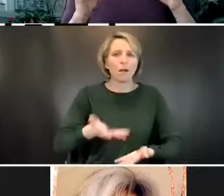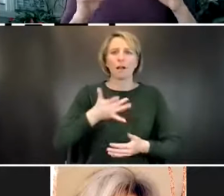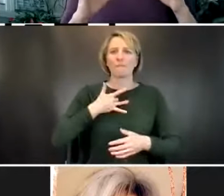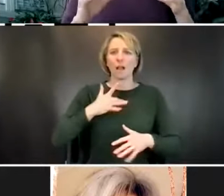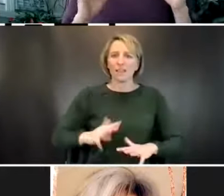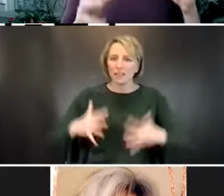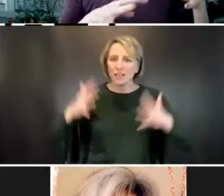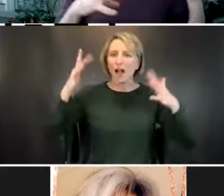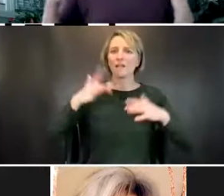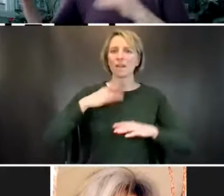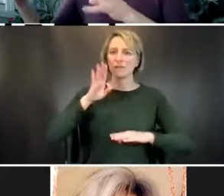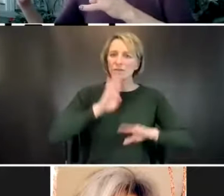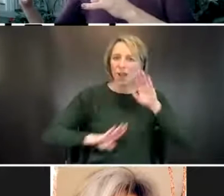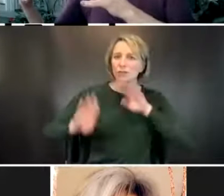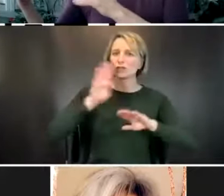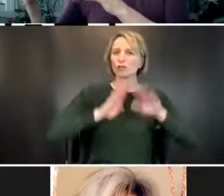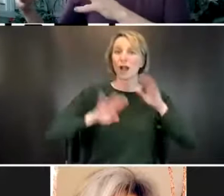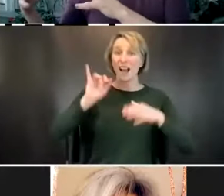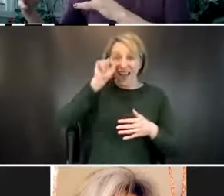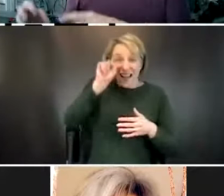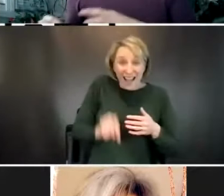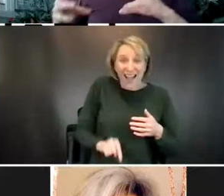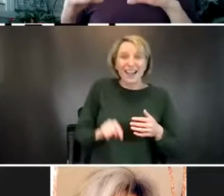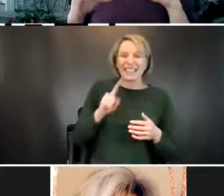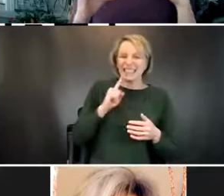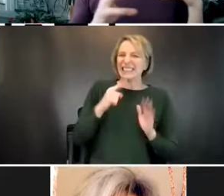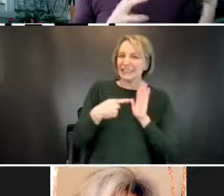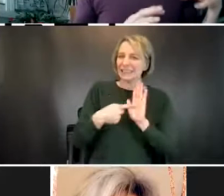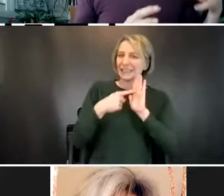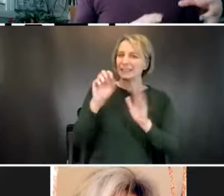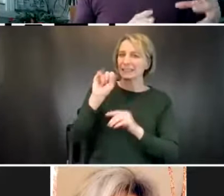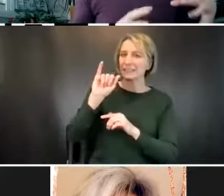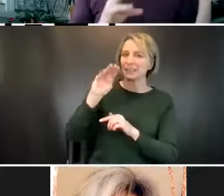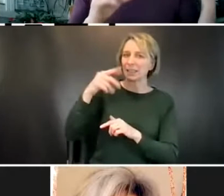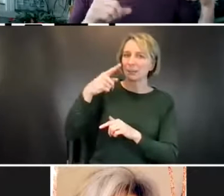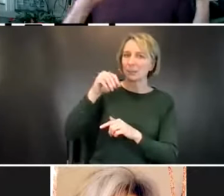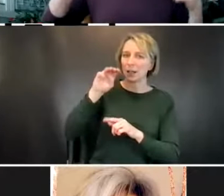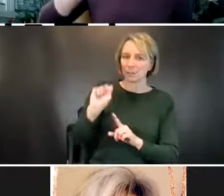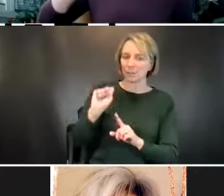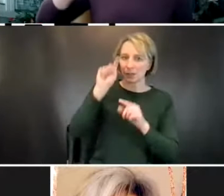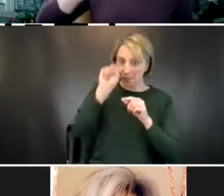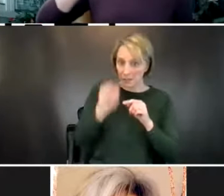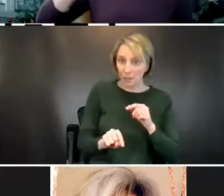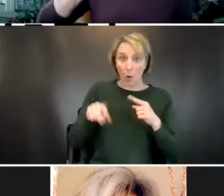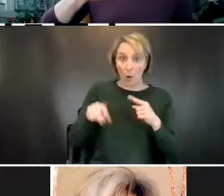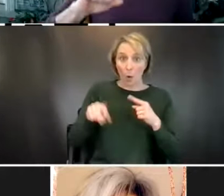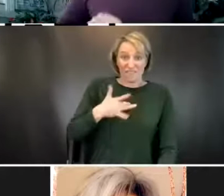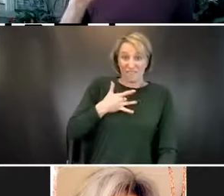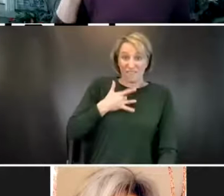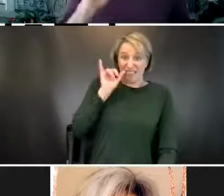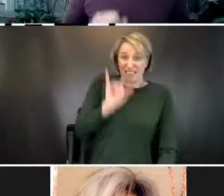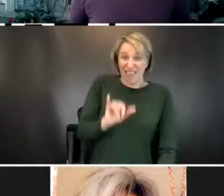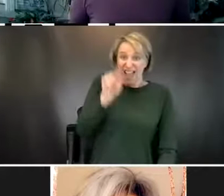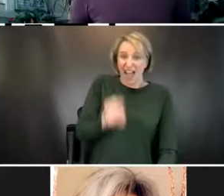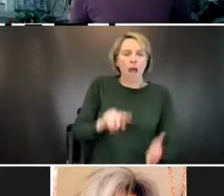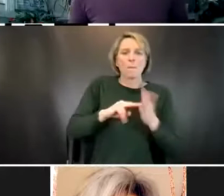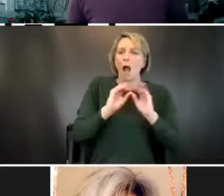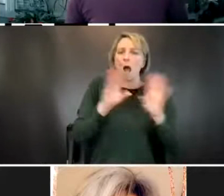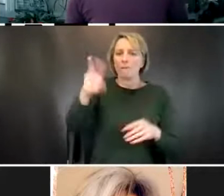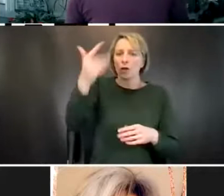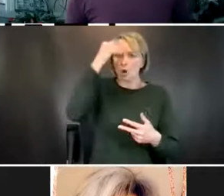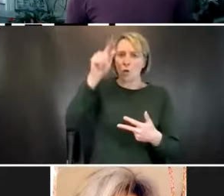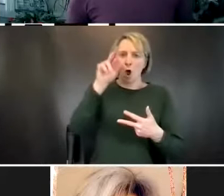of the symptoms, and we're going to dive into that in workshop 2. But those are the symptoms that tell us we're in that bounce back place. I'm going to steal that, Cynthia.